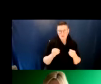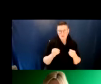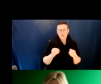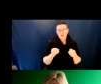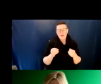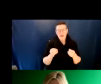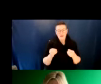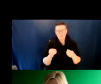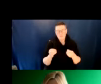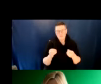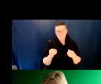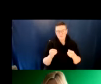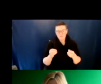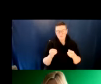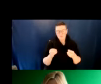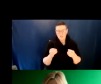down,